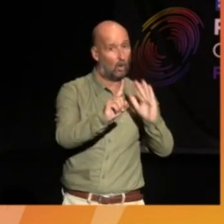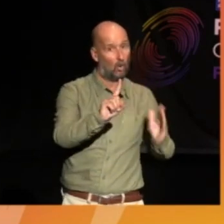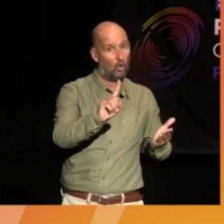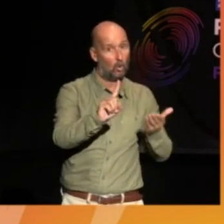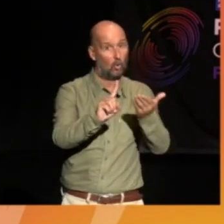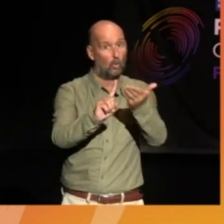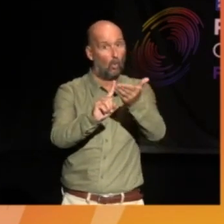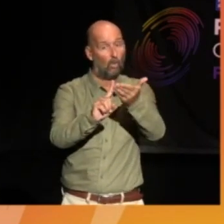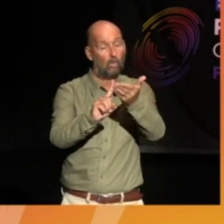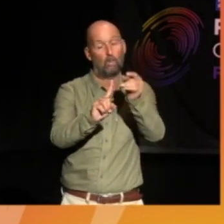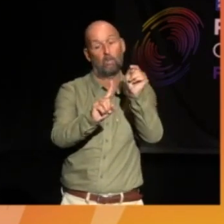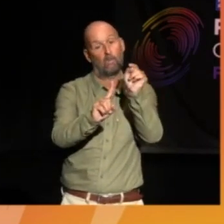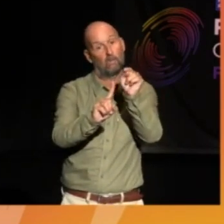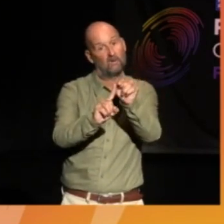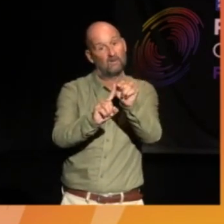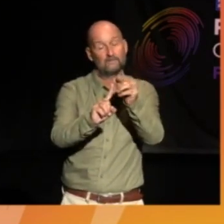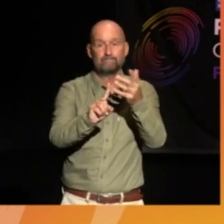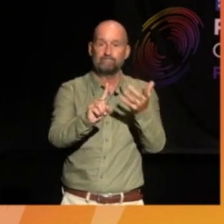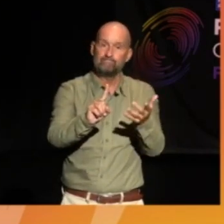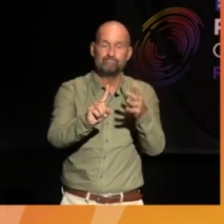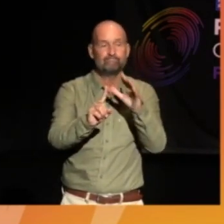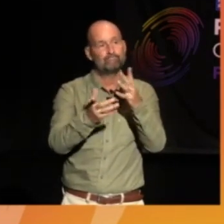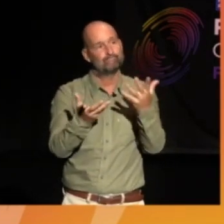is supposedly